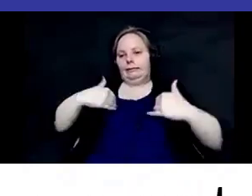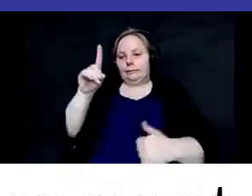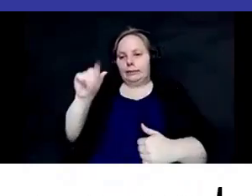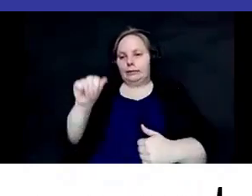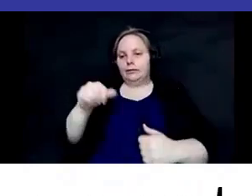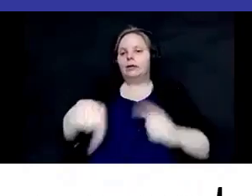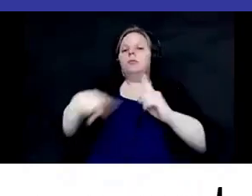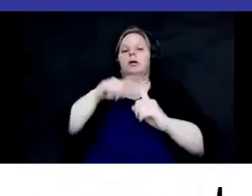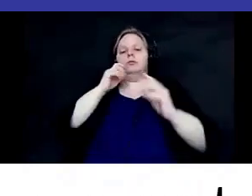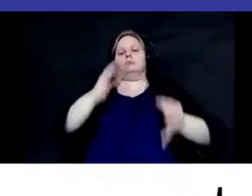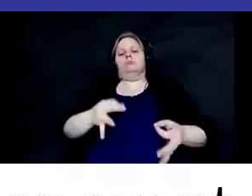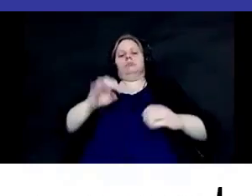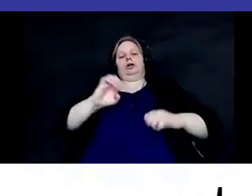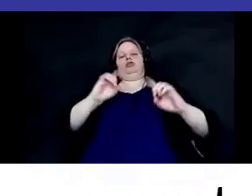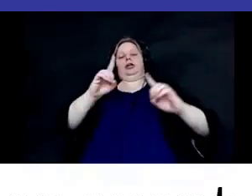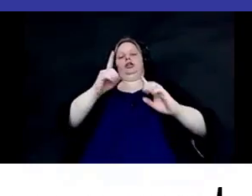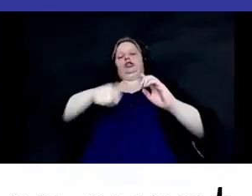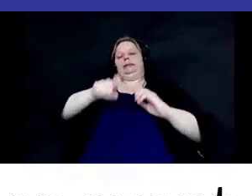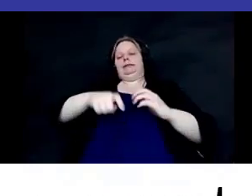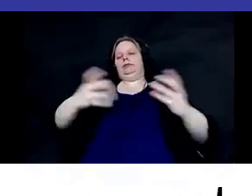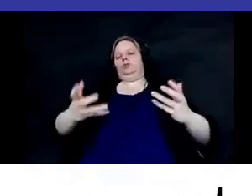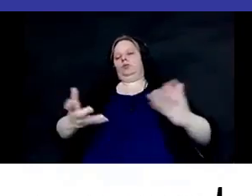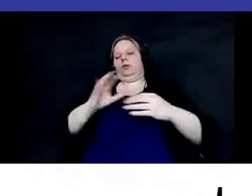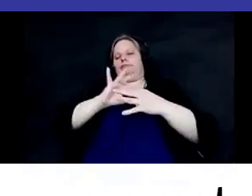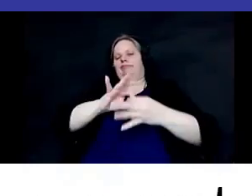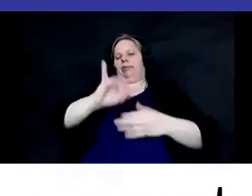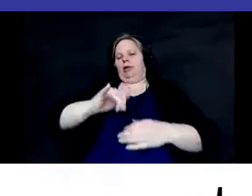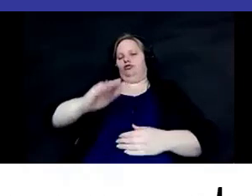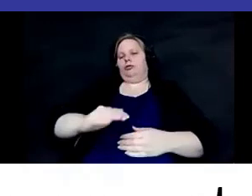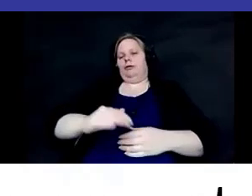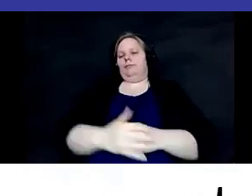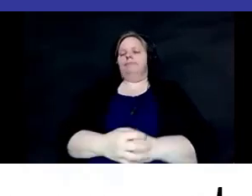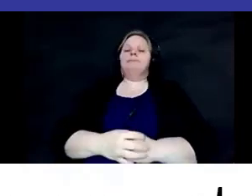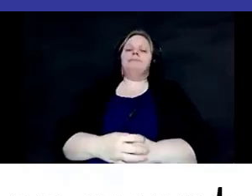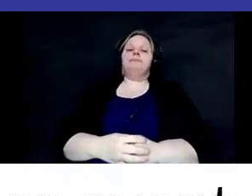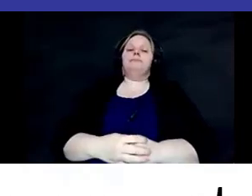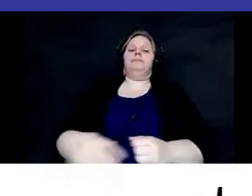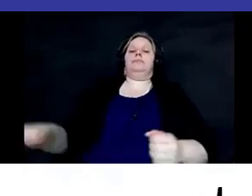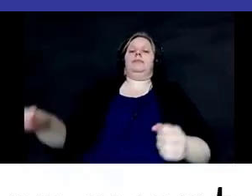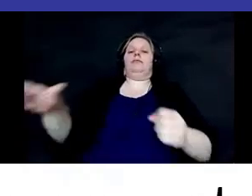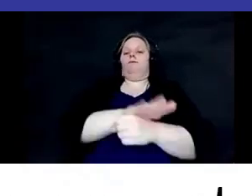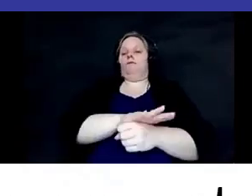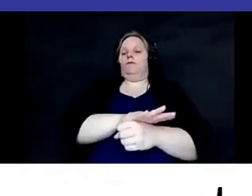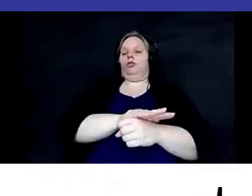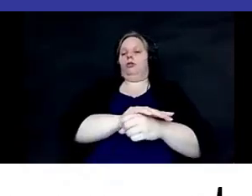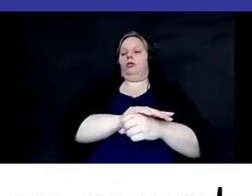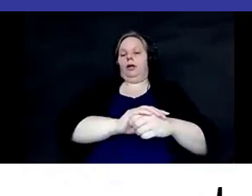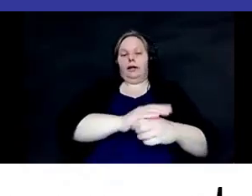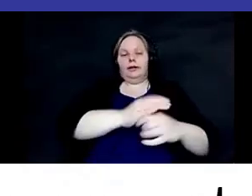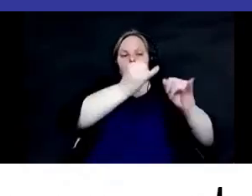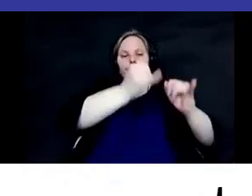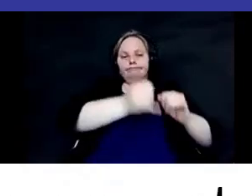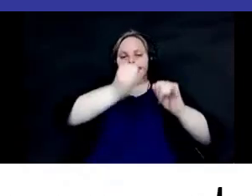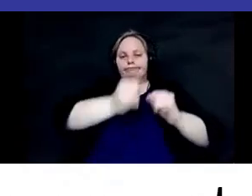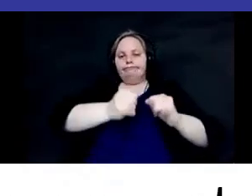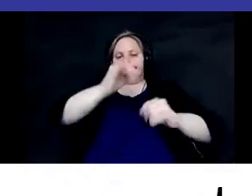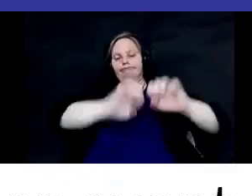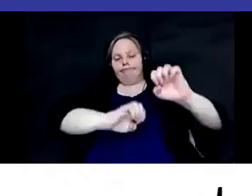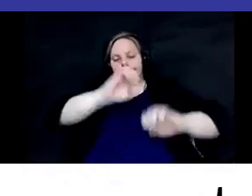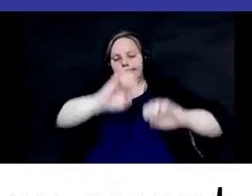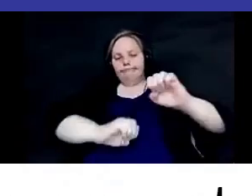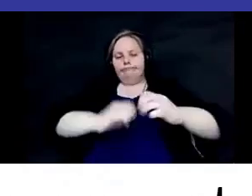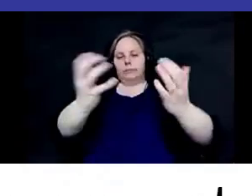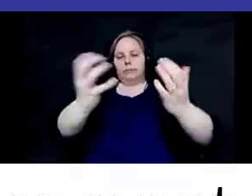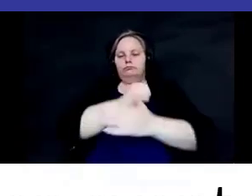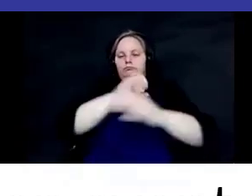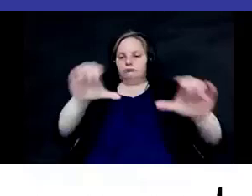the educational needs of the child. A full and individual evaluation must be conducted before